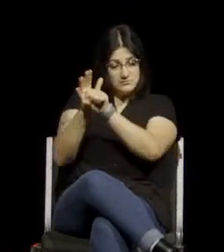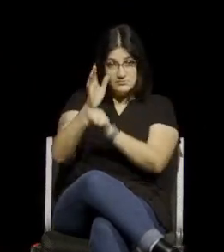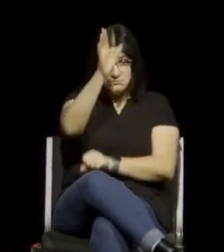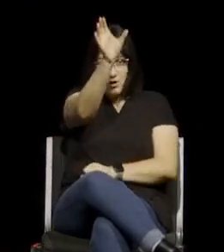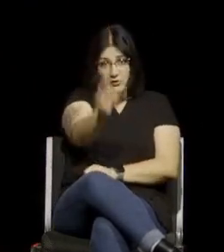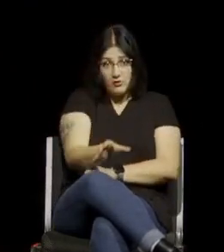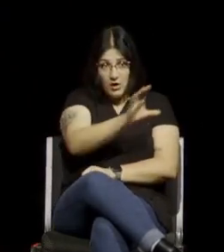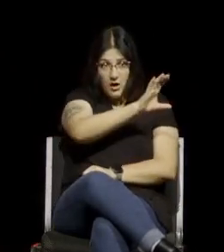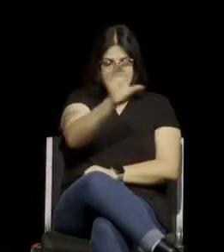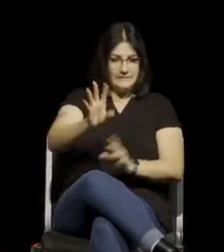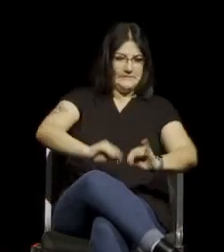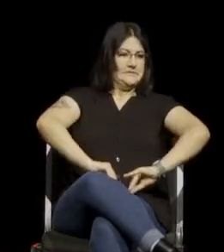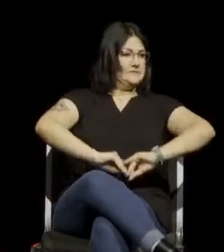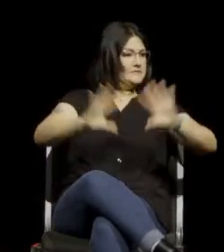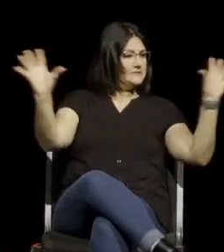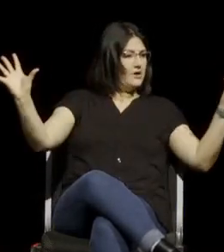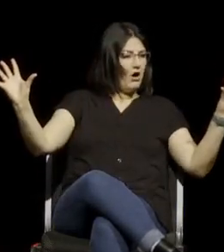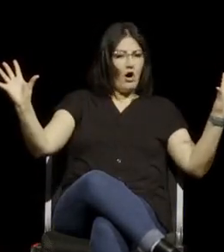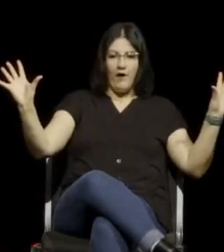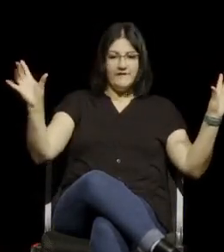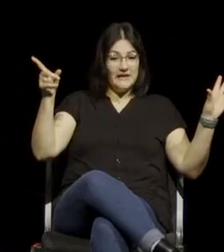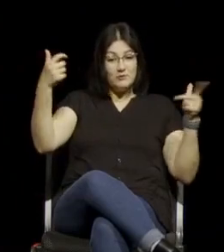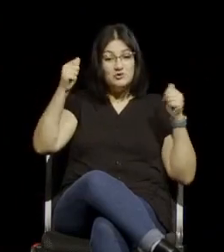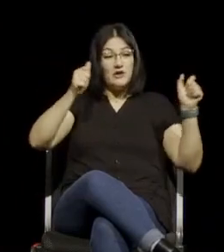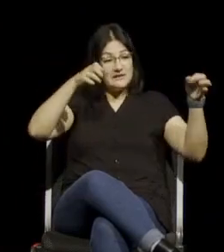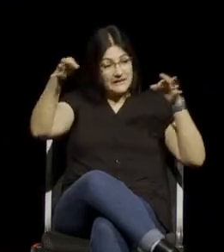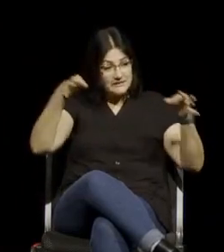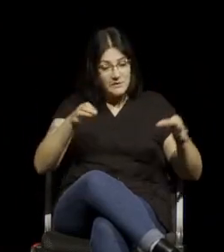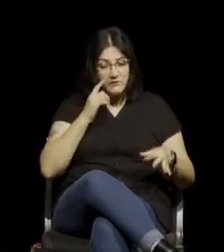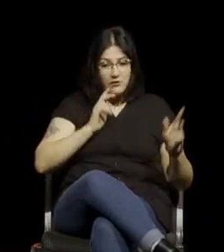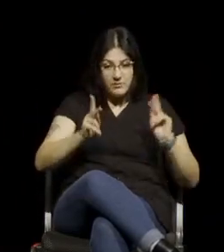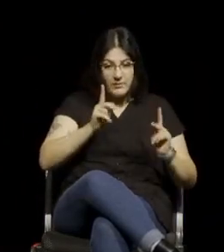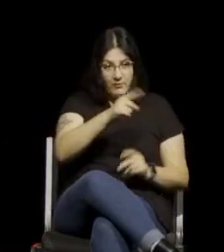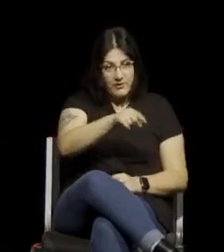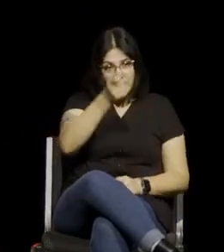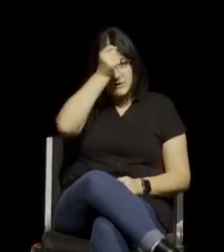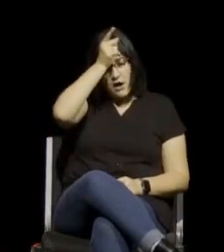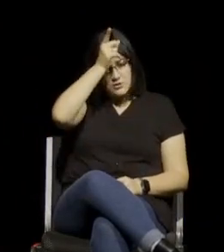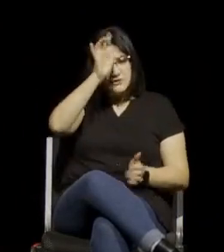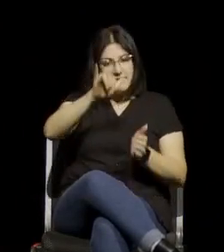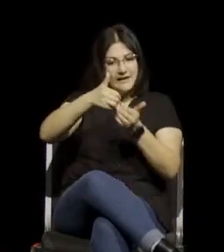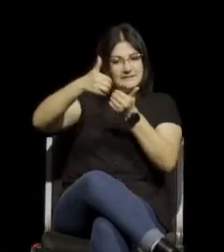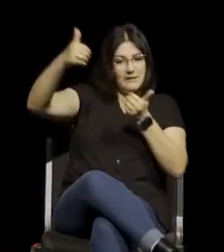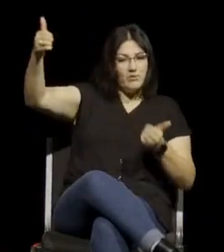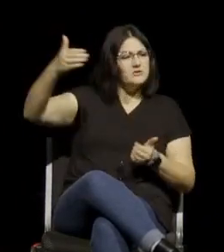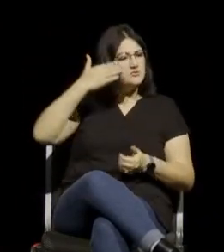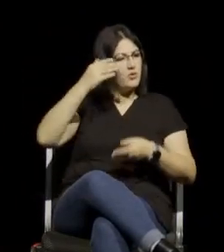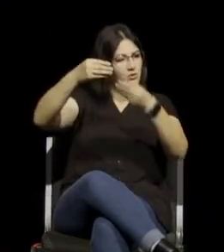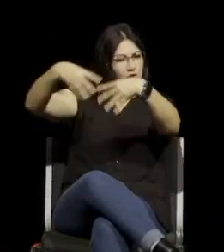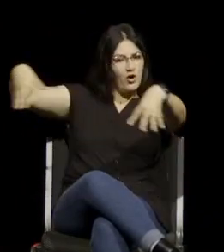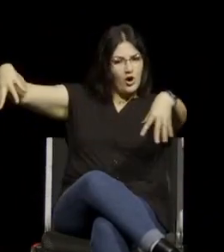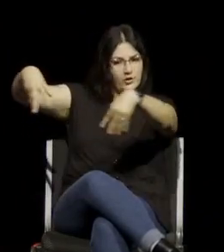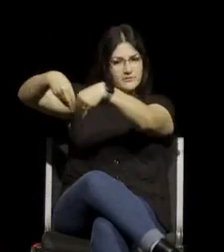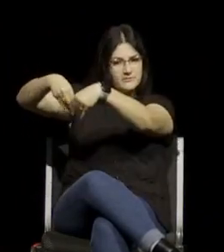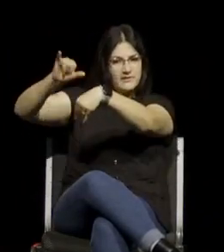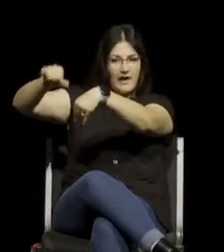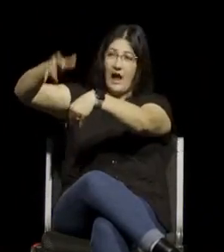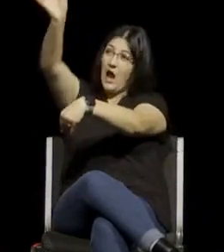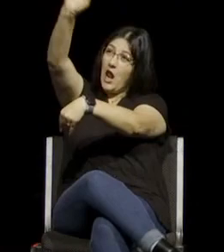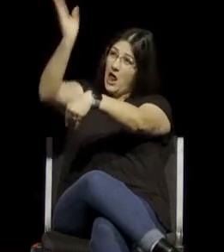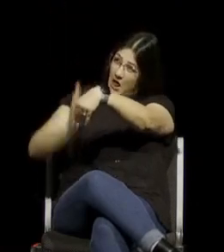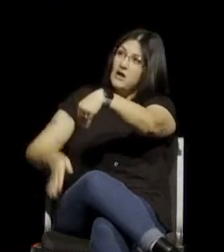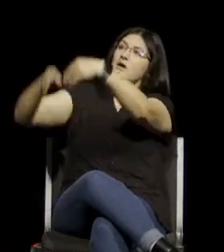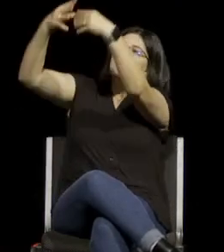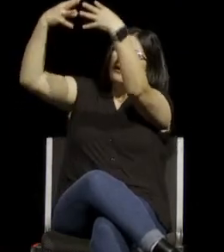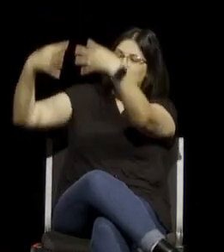most visible, tangible way that God could describe to the people that understood the separation of the curtain, the most holy of holies, this thing that